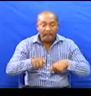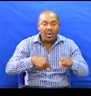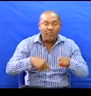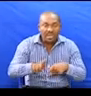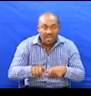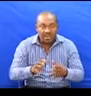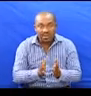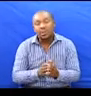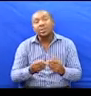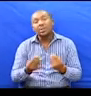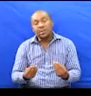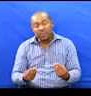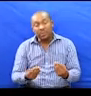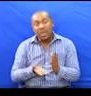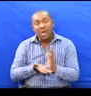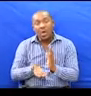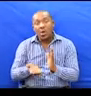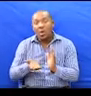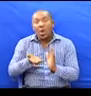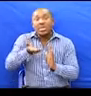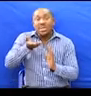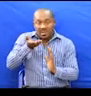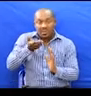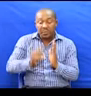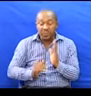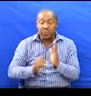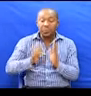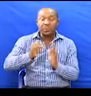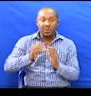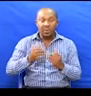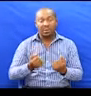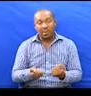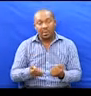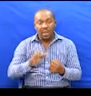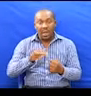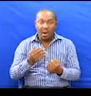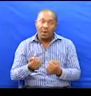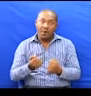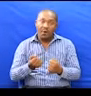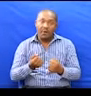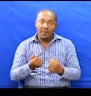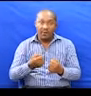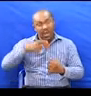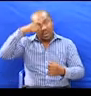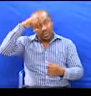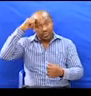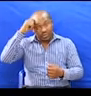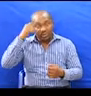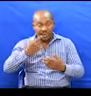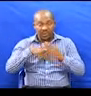energy that perform those functions are coming from what? From lipid. And the only